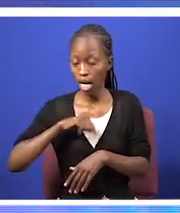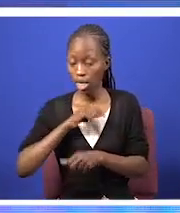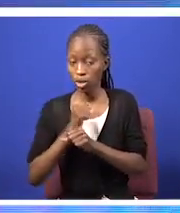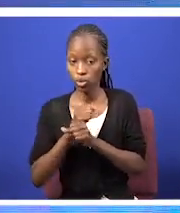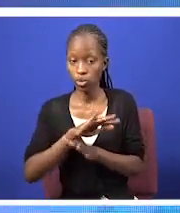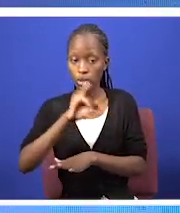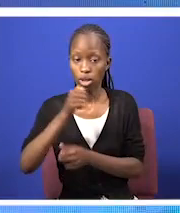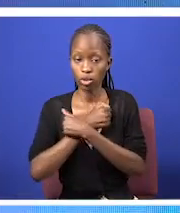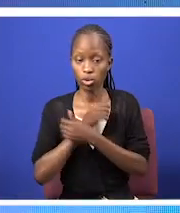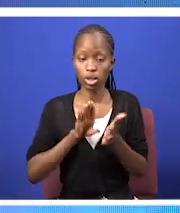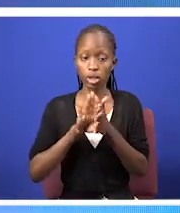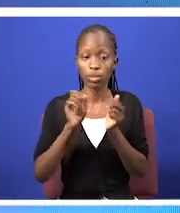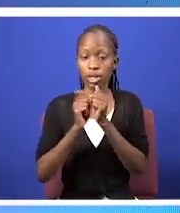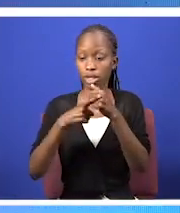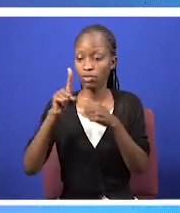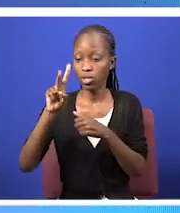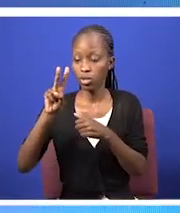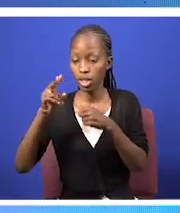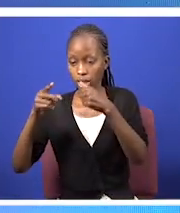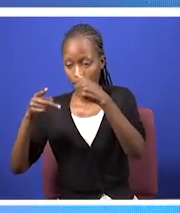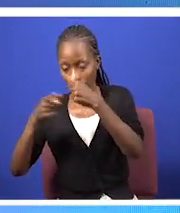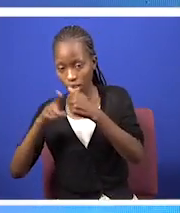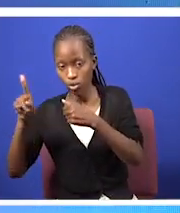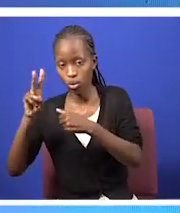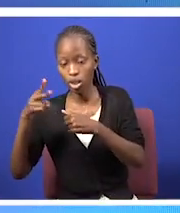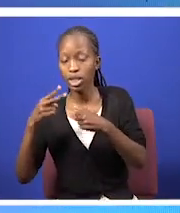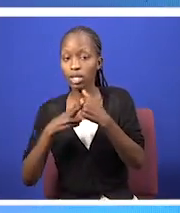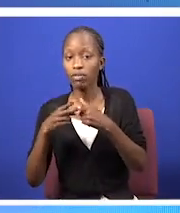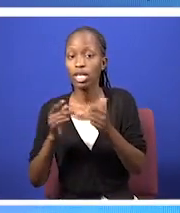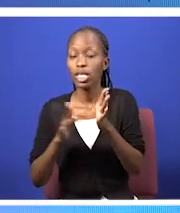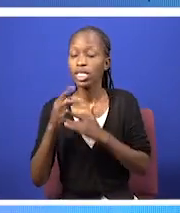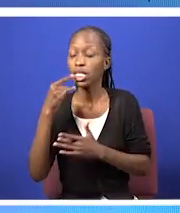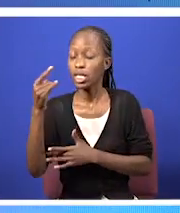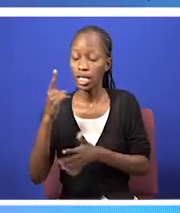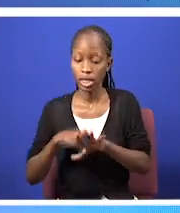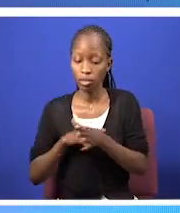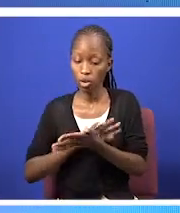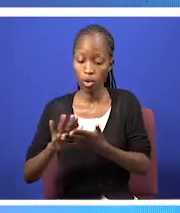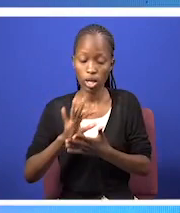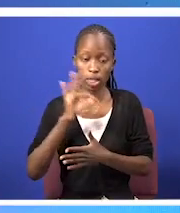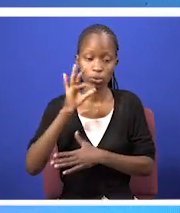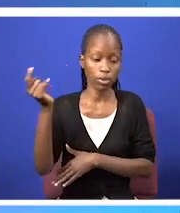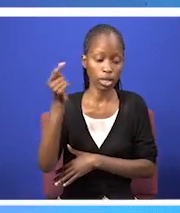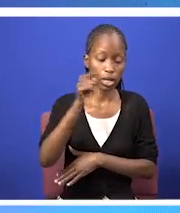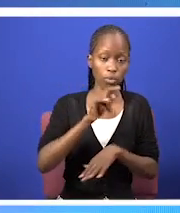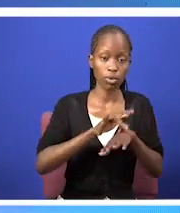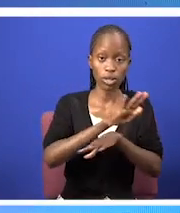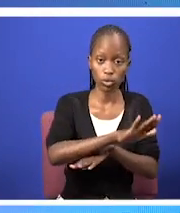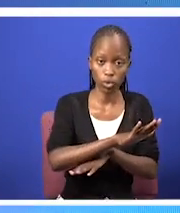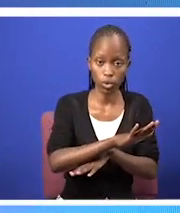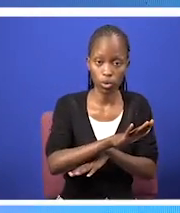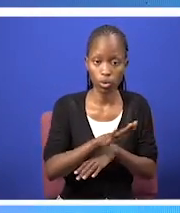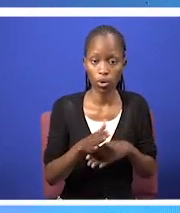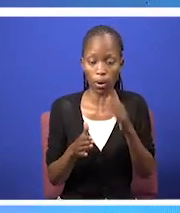John chapter 15, verse 26 and 27, Jesus says that when the advocate comes, whom I will send to you from the Father, the Spirit